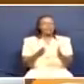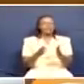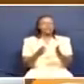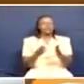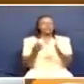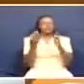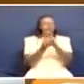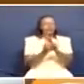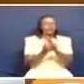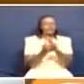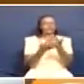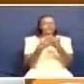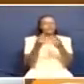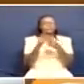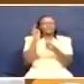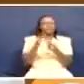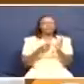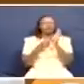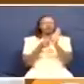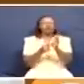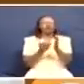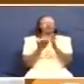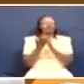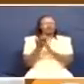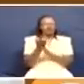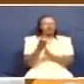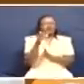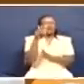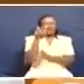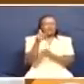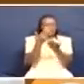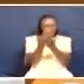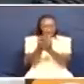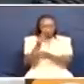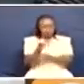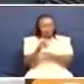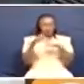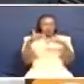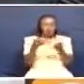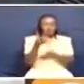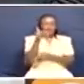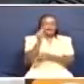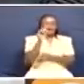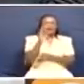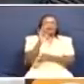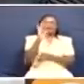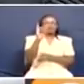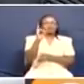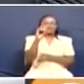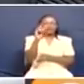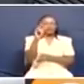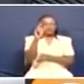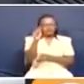show through the affidavit or the application their competence and the specific